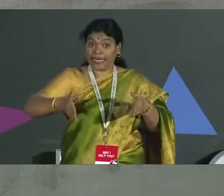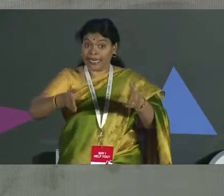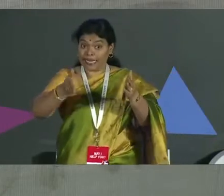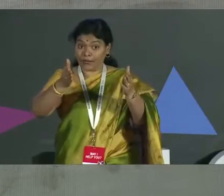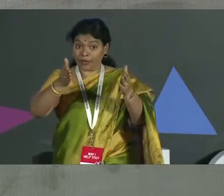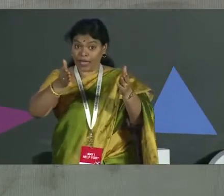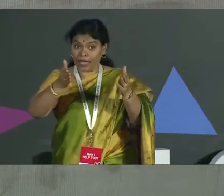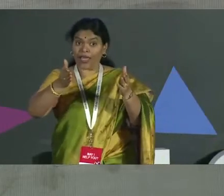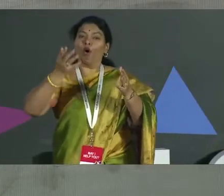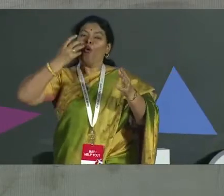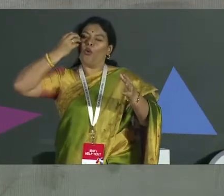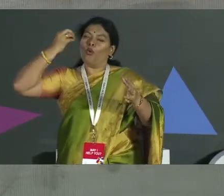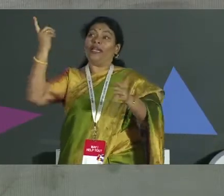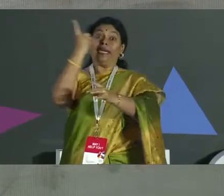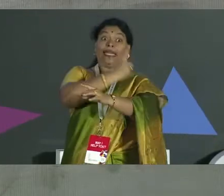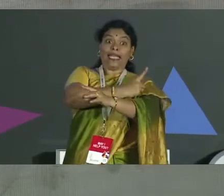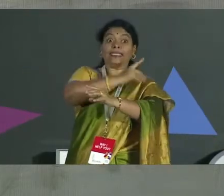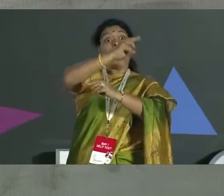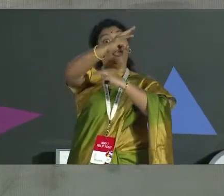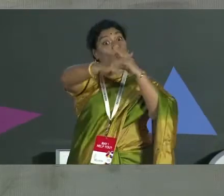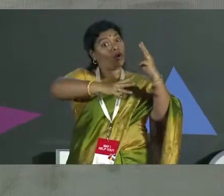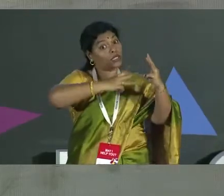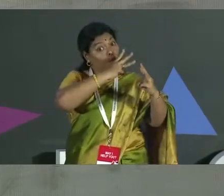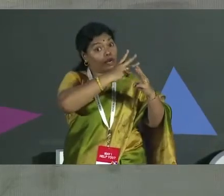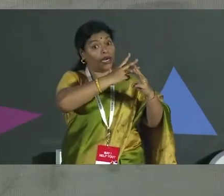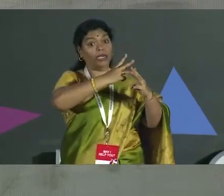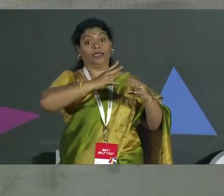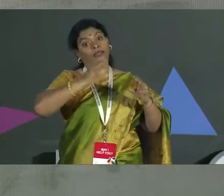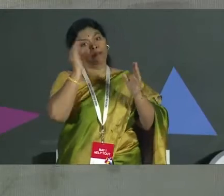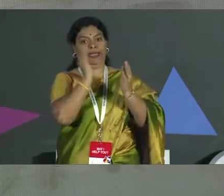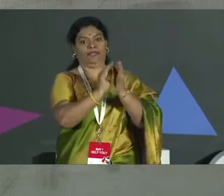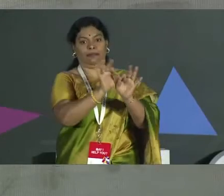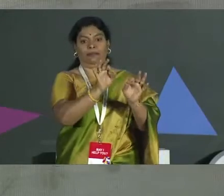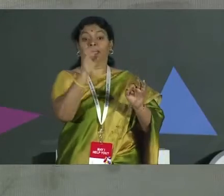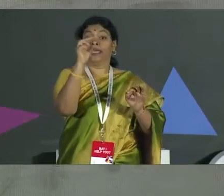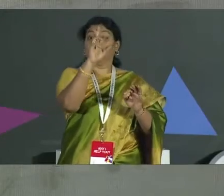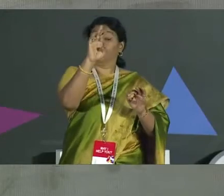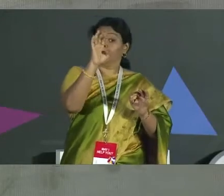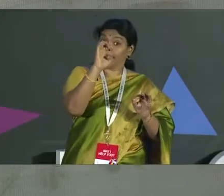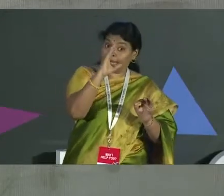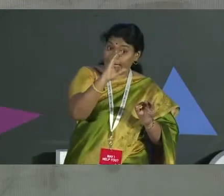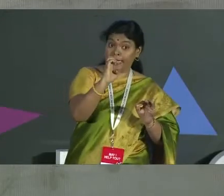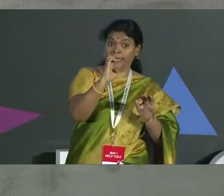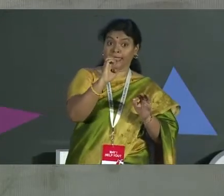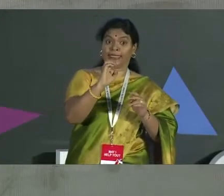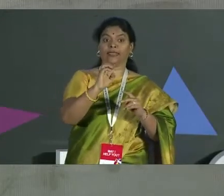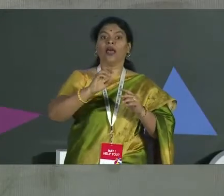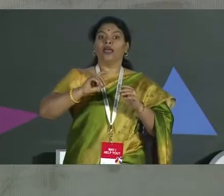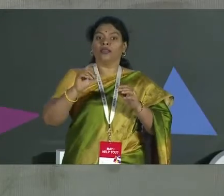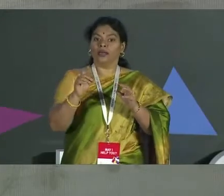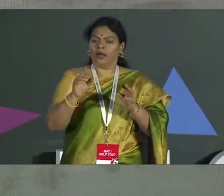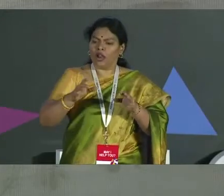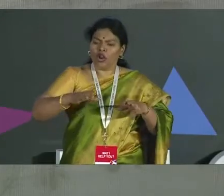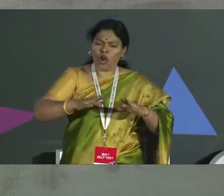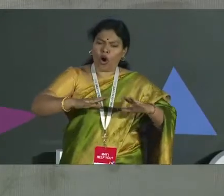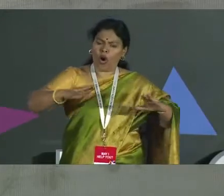way of ancient peoples across the world. In ancient Greece, death was often referred to as the long sleep.